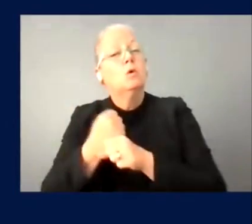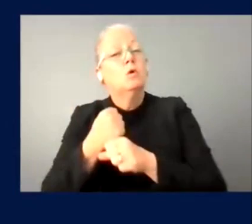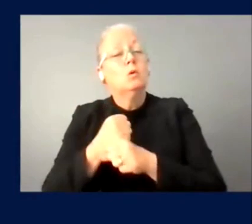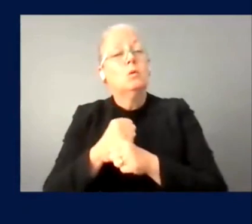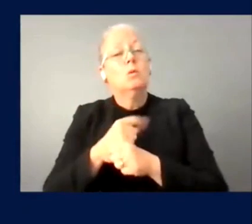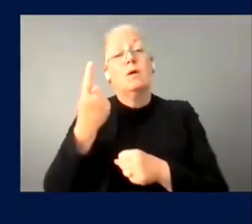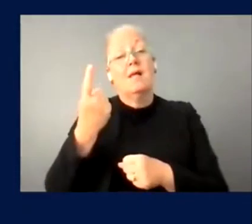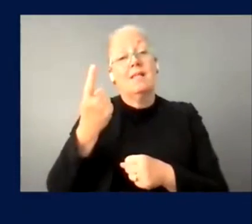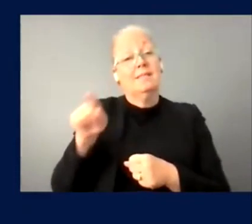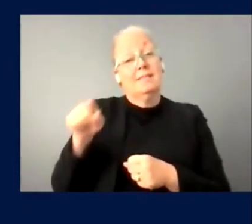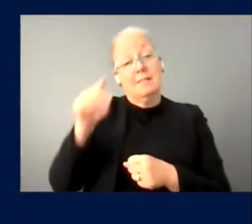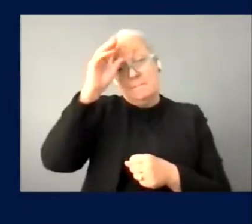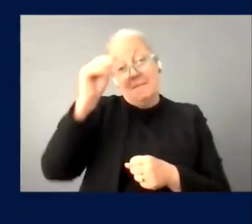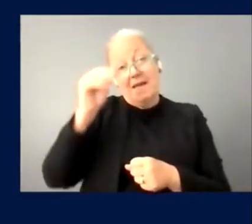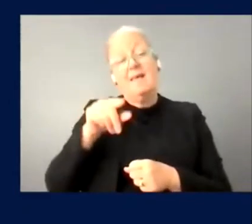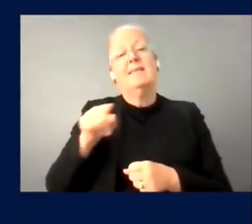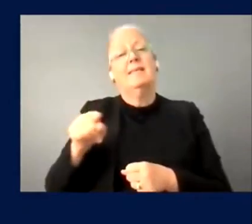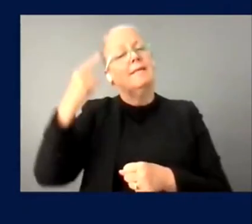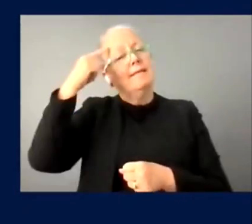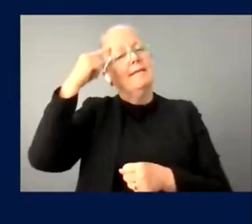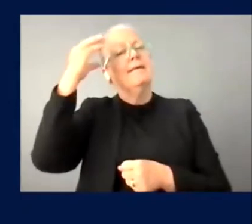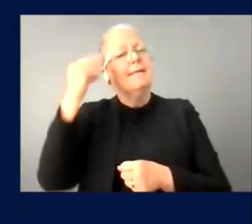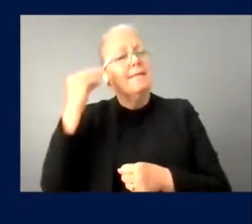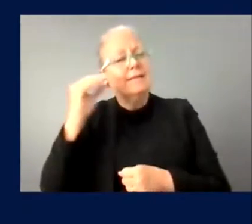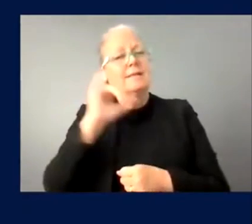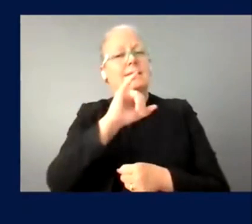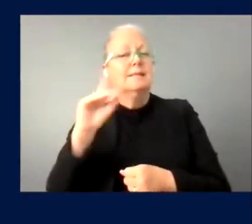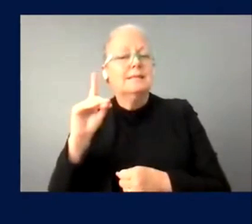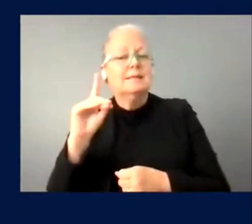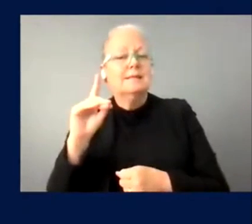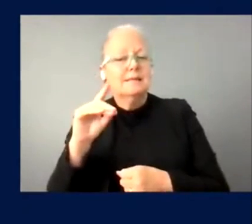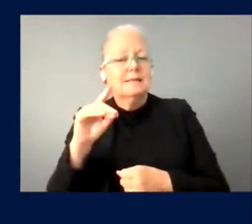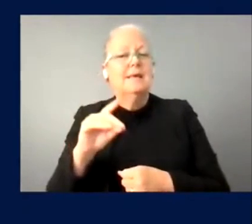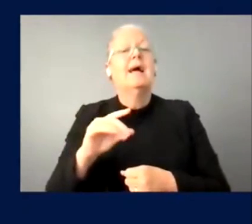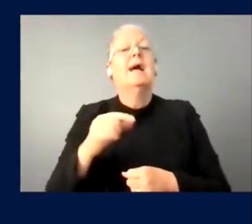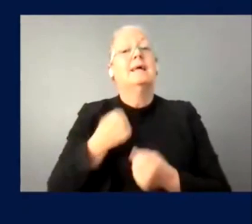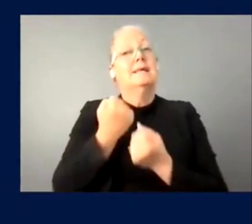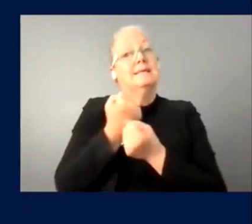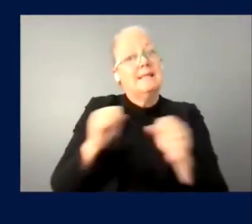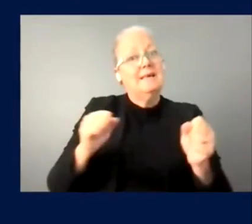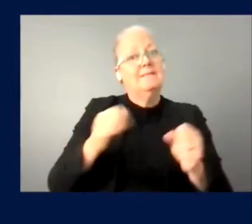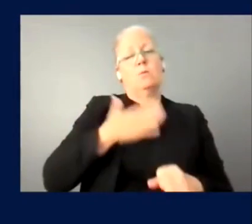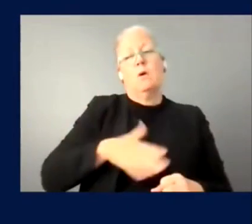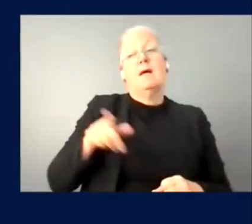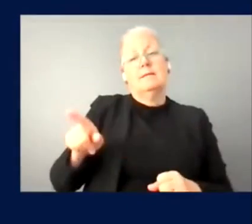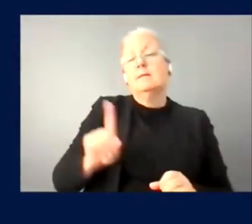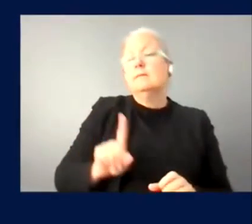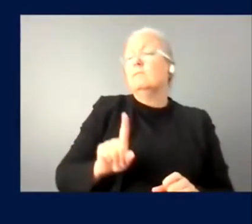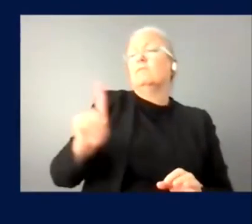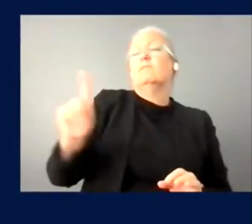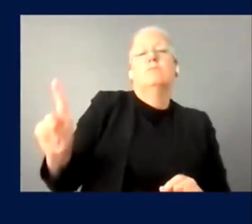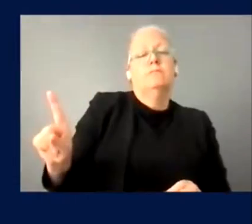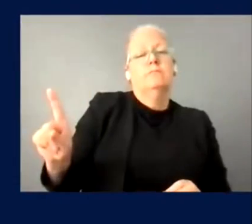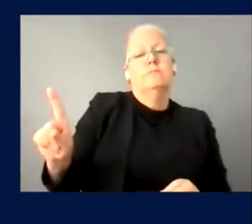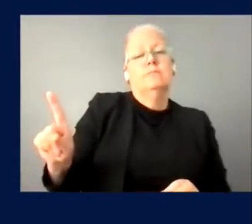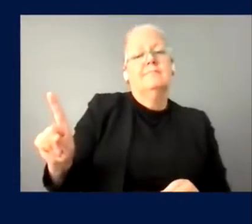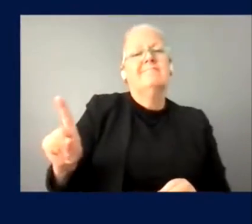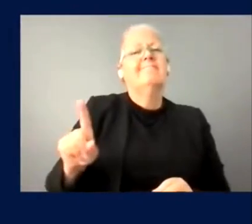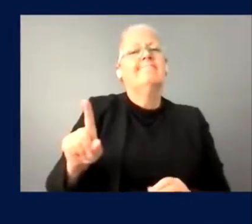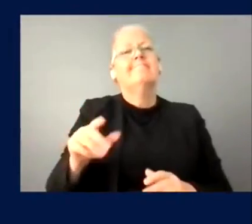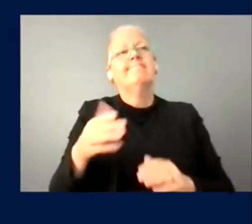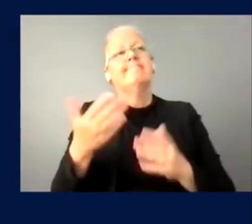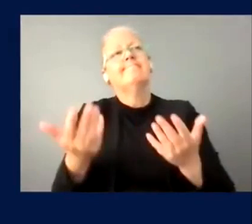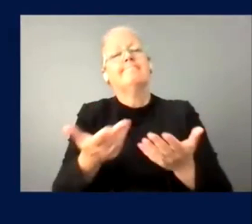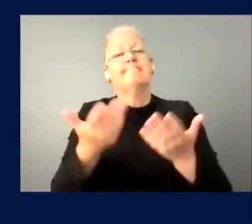disabled, and it was a kind of a safeguarding issue to allow him to go into like a male general